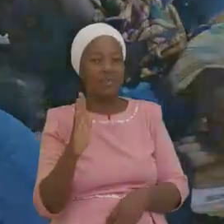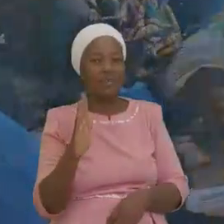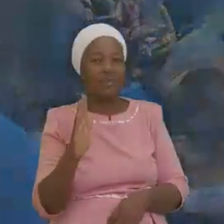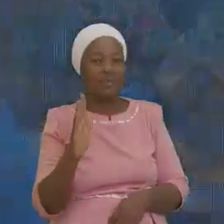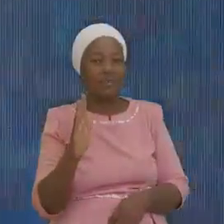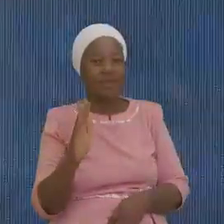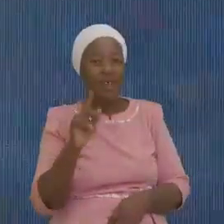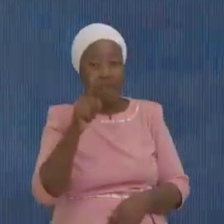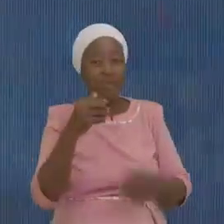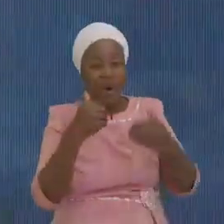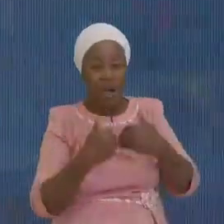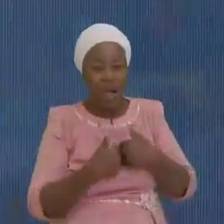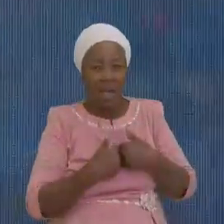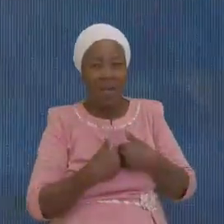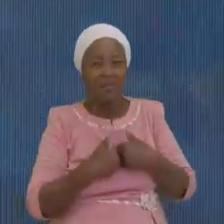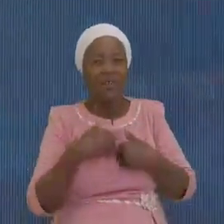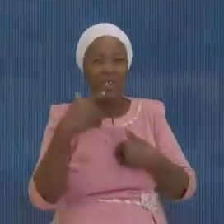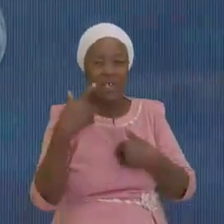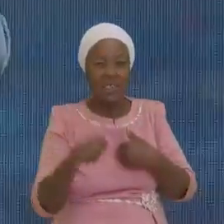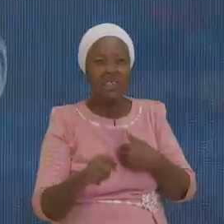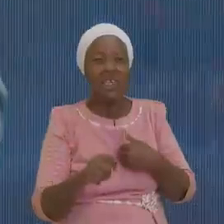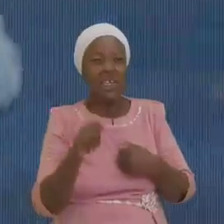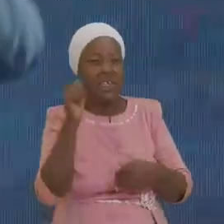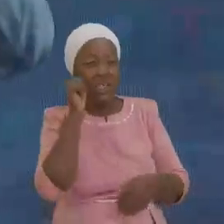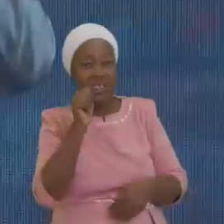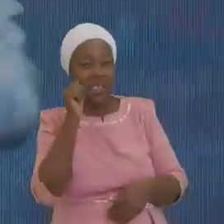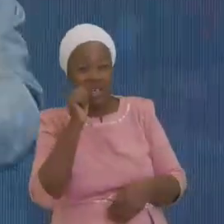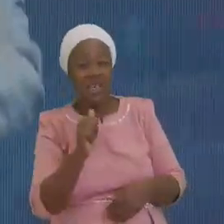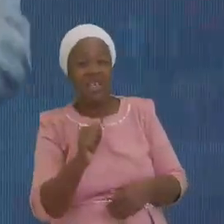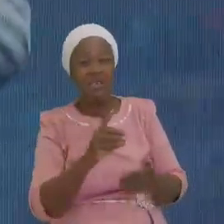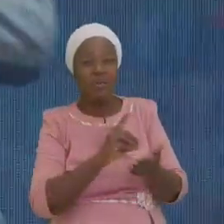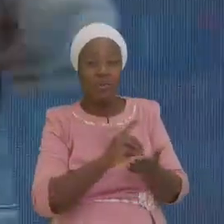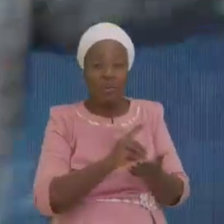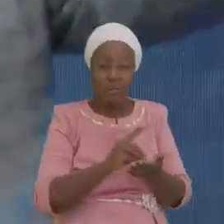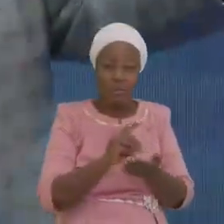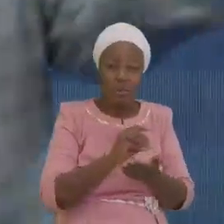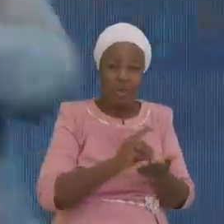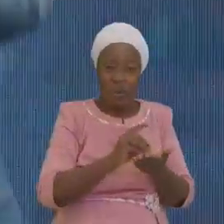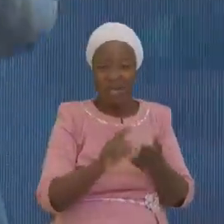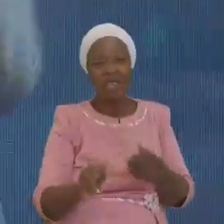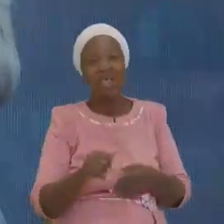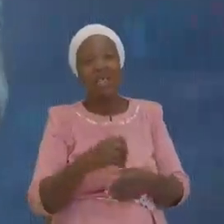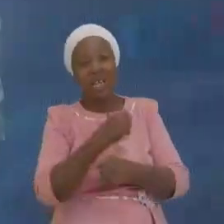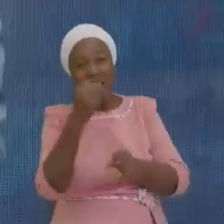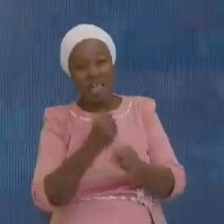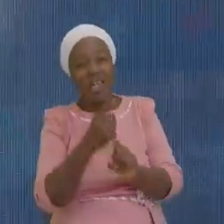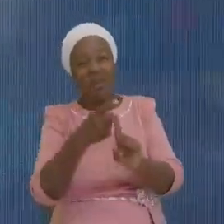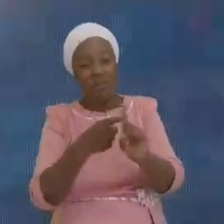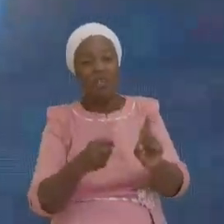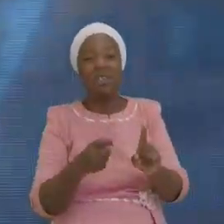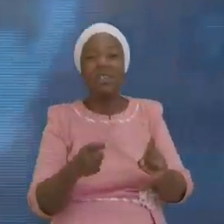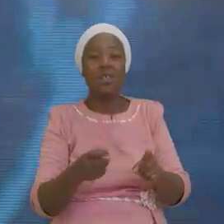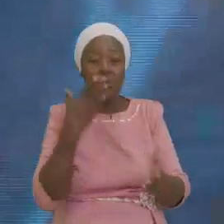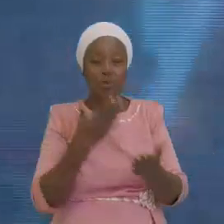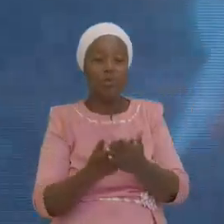You have the daily, weekly, monthly, yearly, lifetime care from